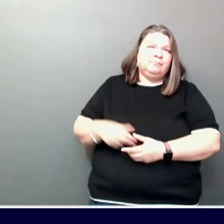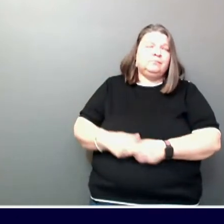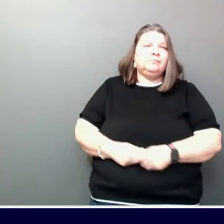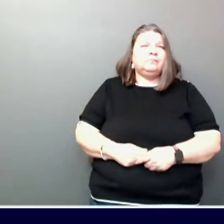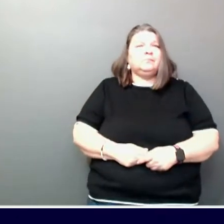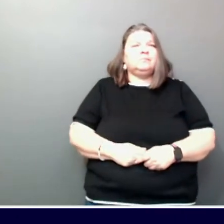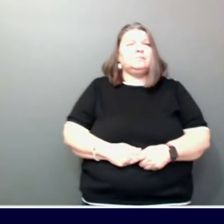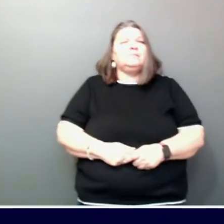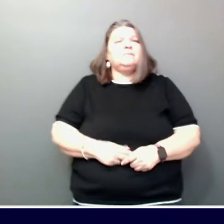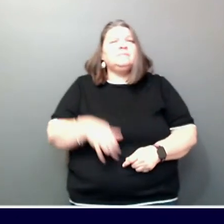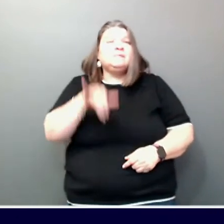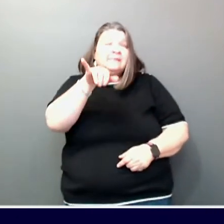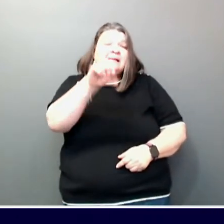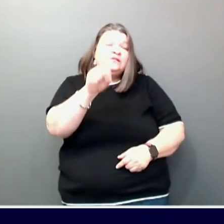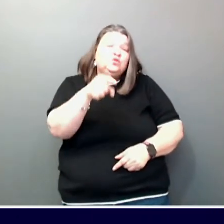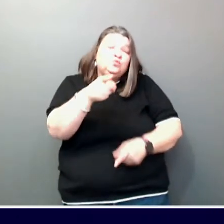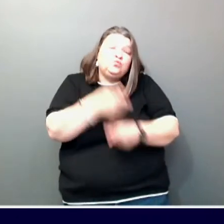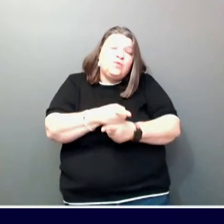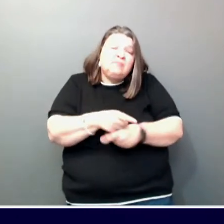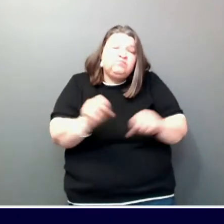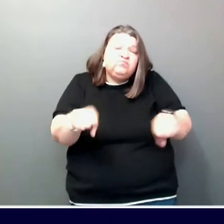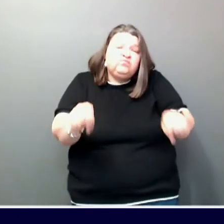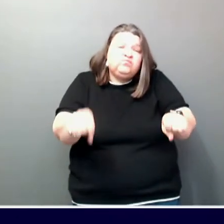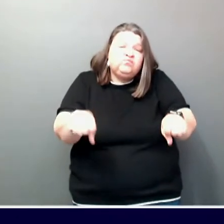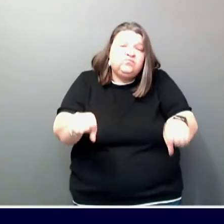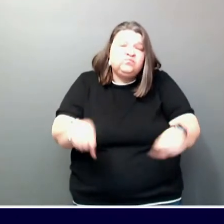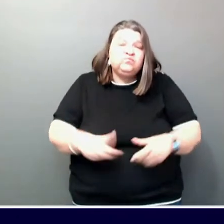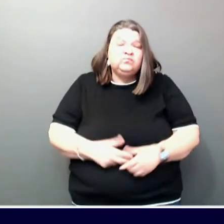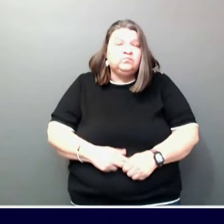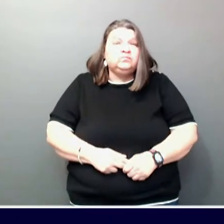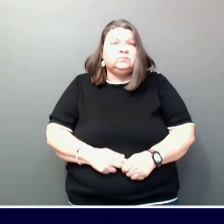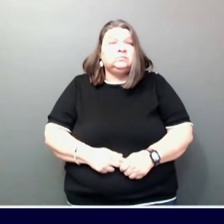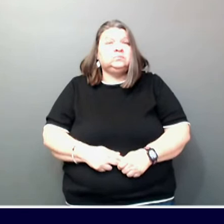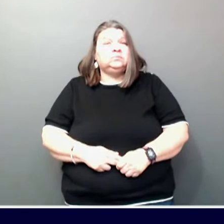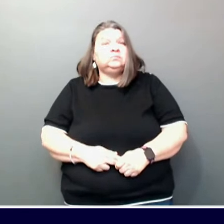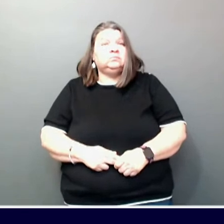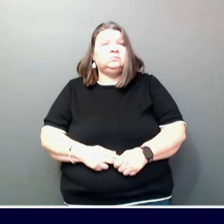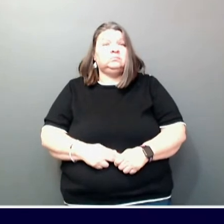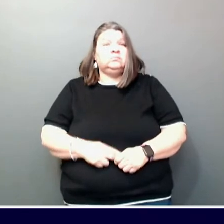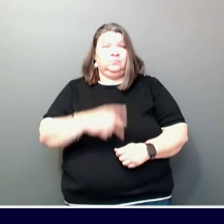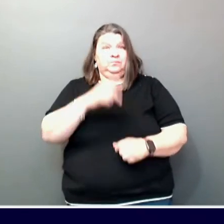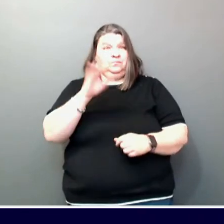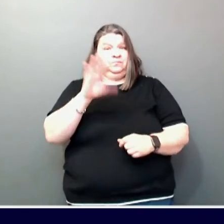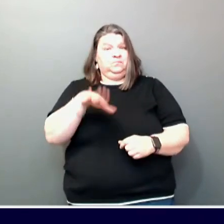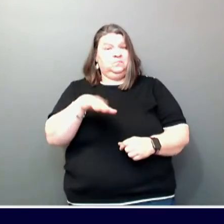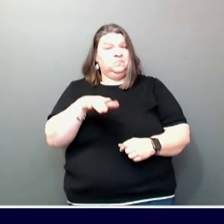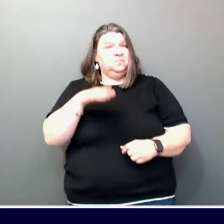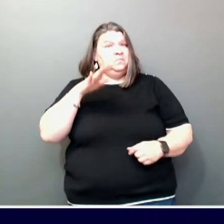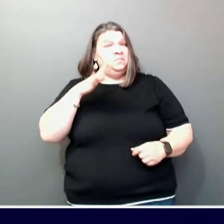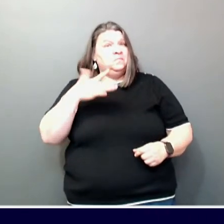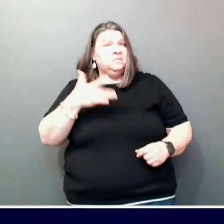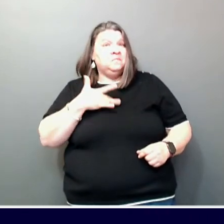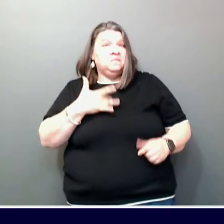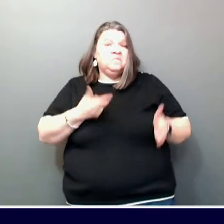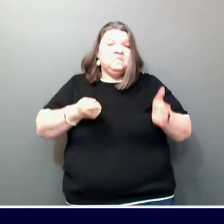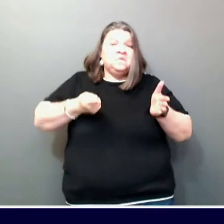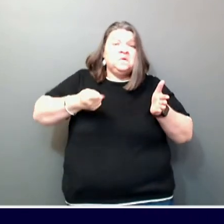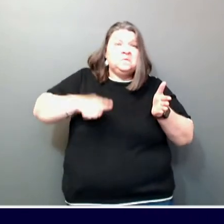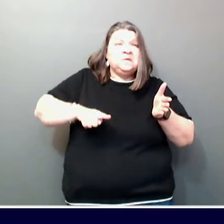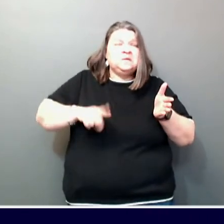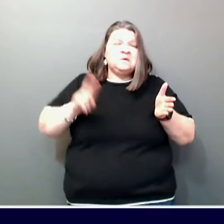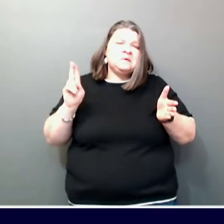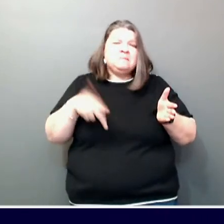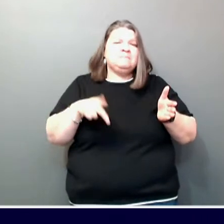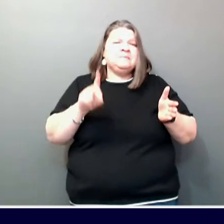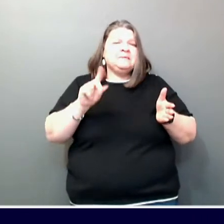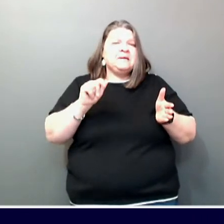you're correct. I didn't correct as to the projection of timing that you mentioned. You're also